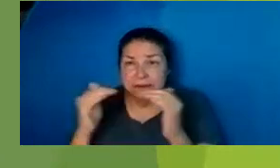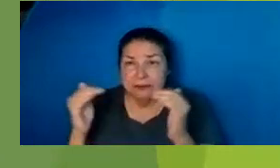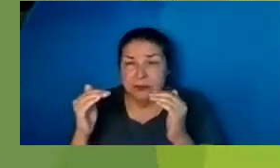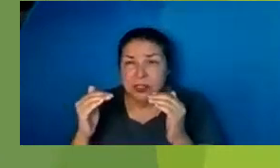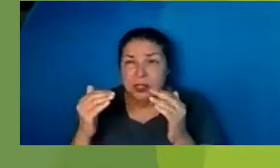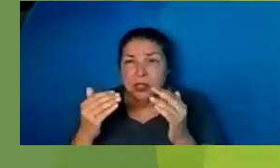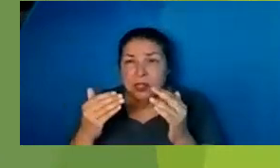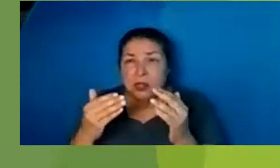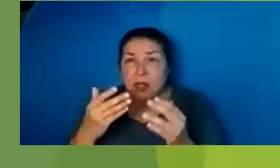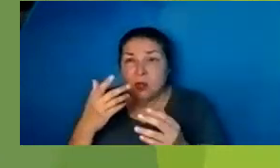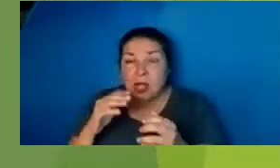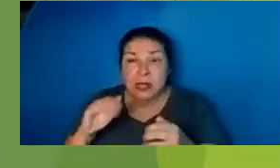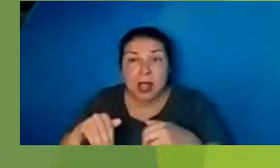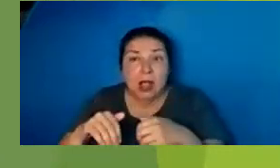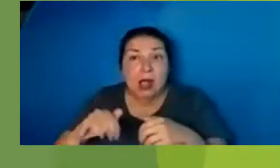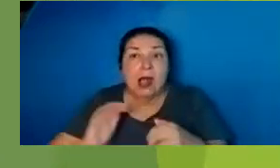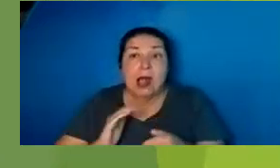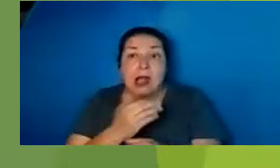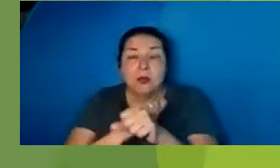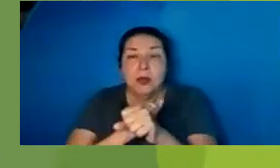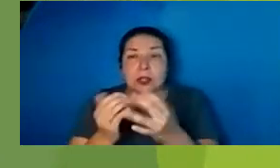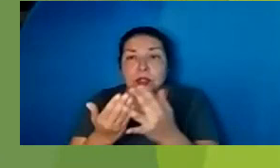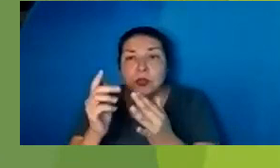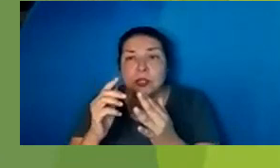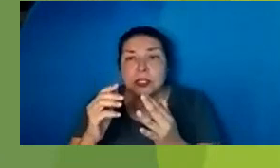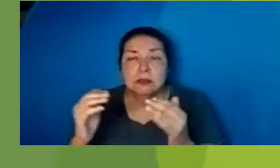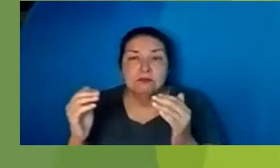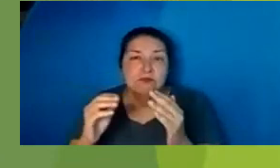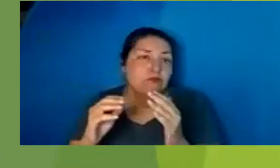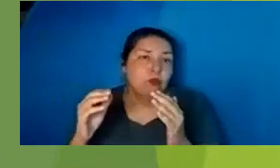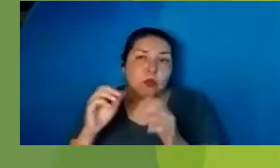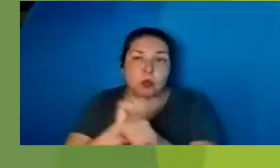the works of the law, then how are we justified before God?